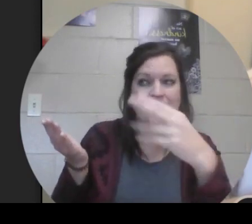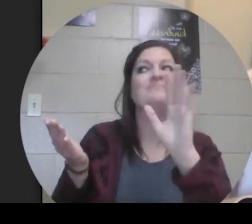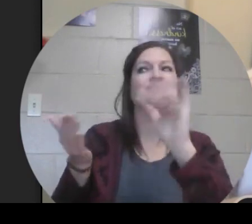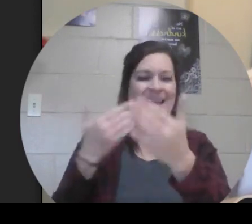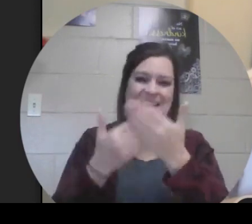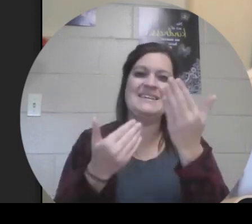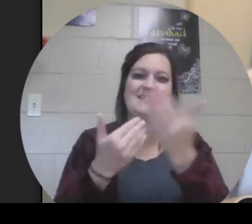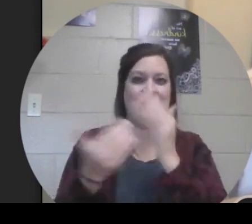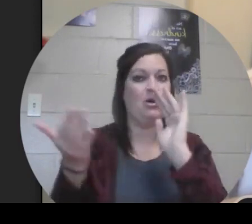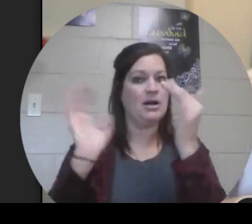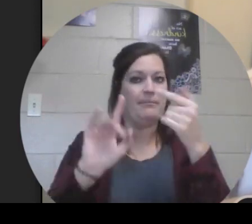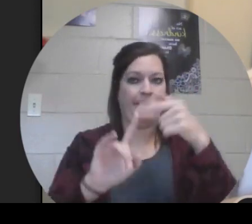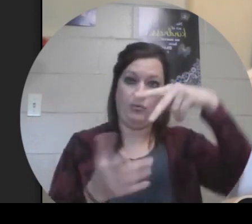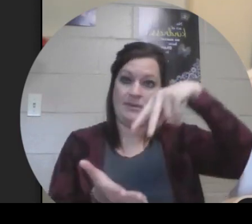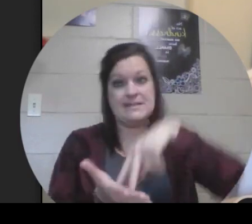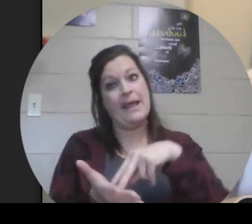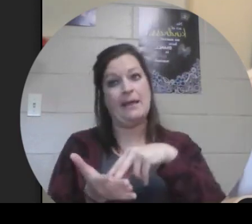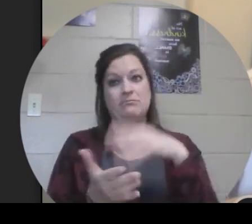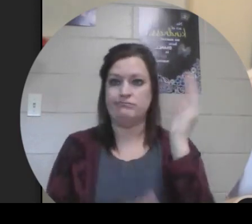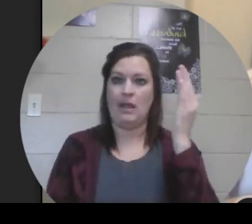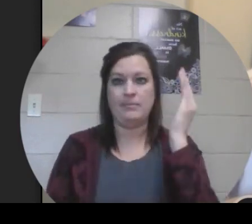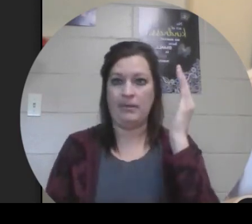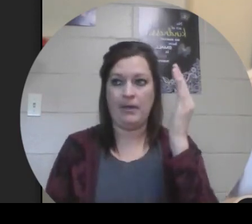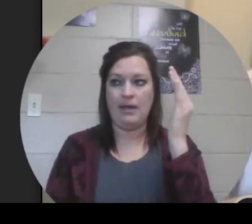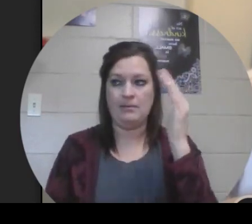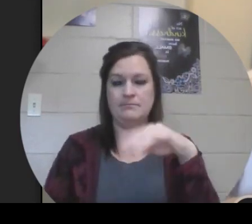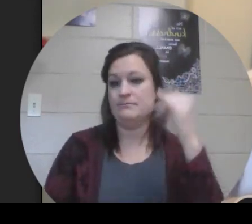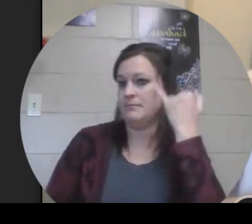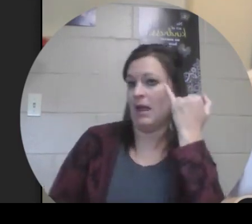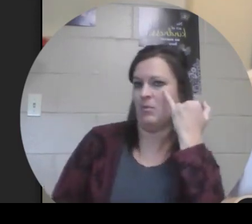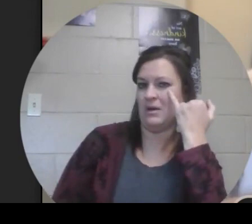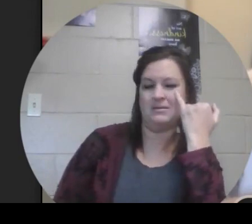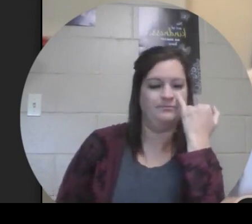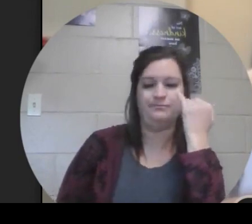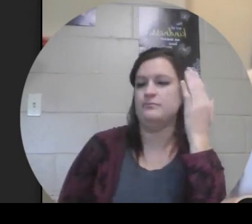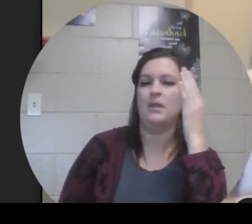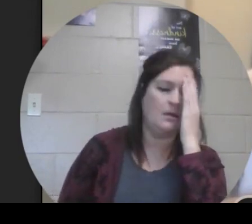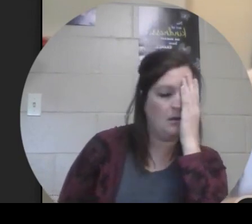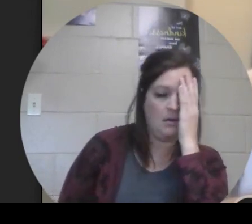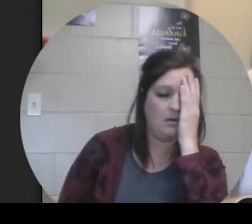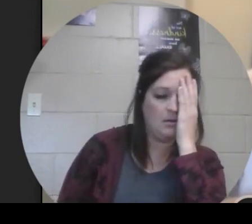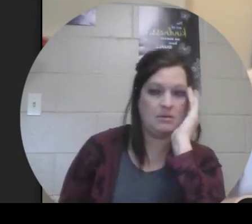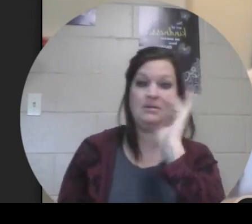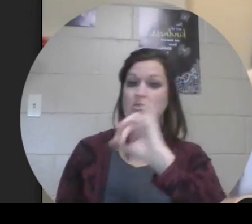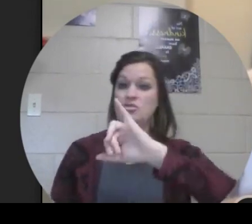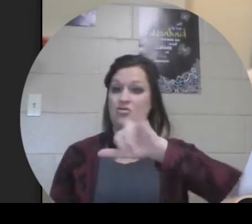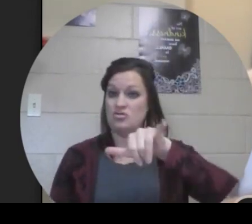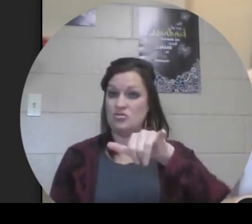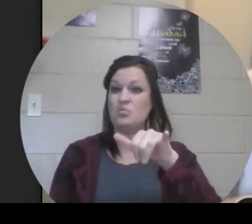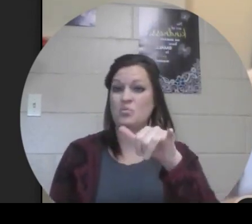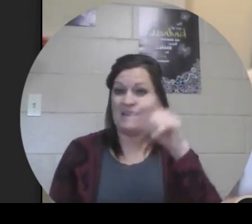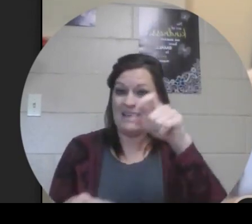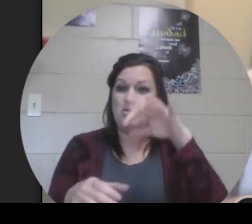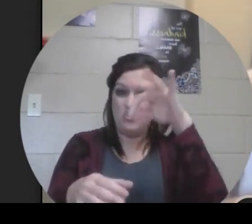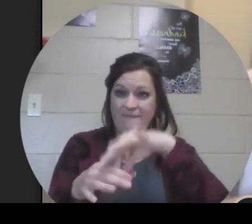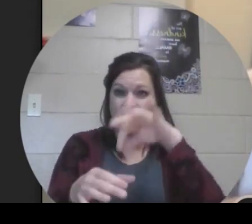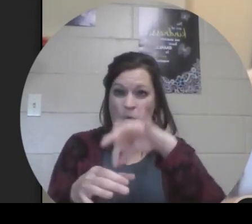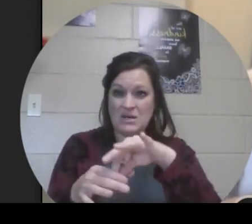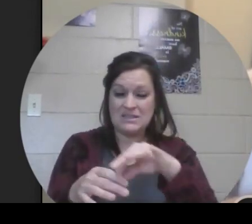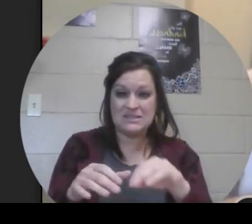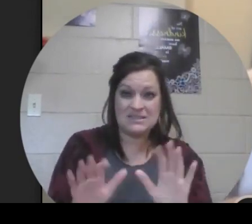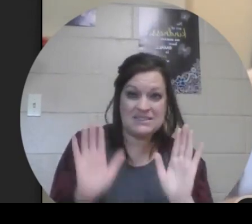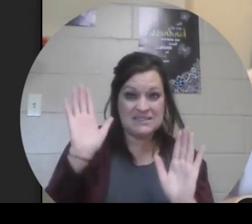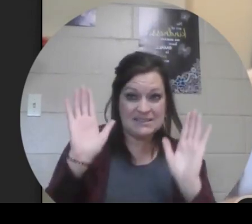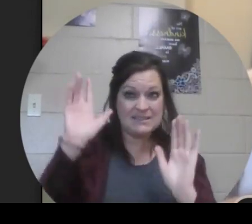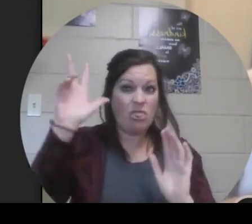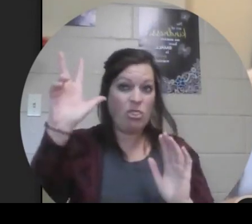there. Iris shook her head. Let's just take a vote, Jack said. The vote was 3-1 to do the reveals in